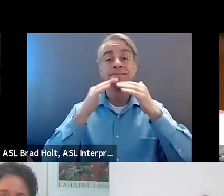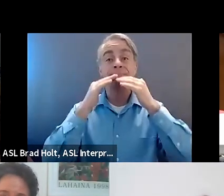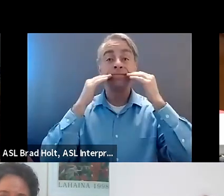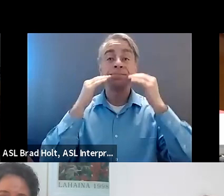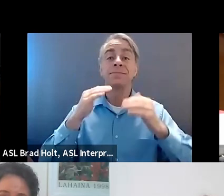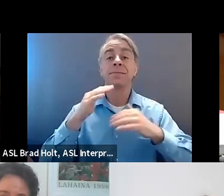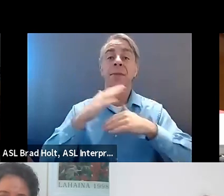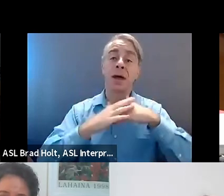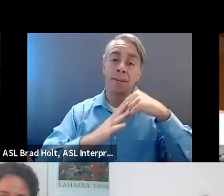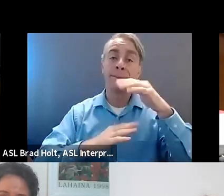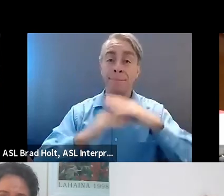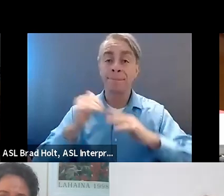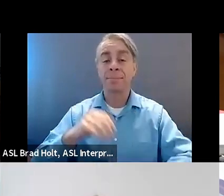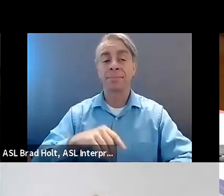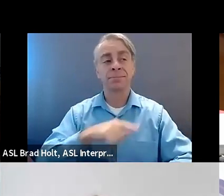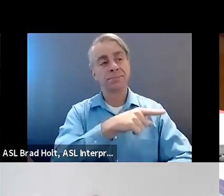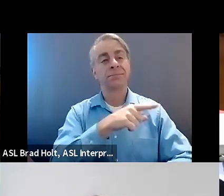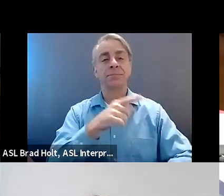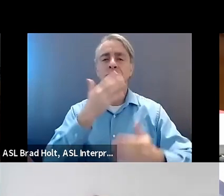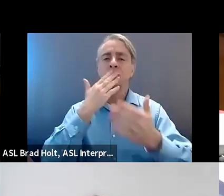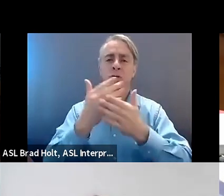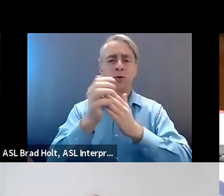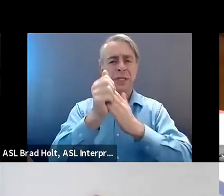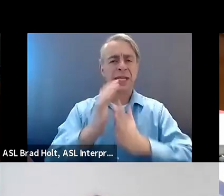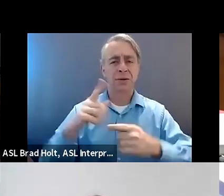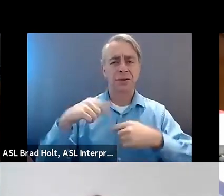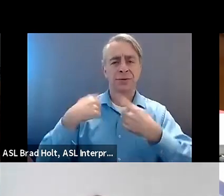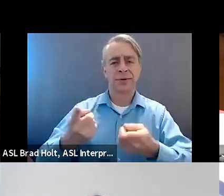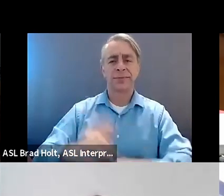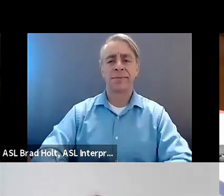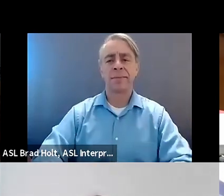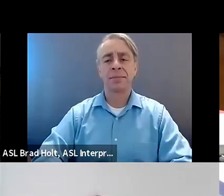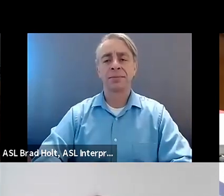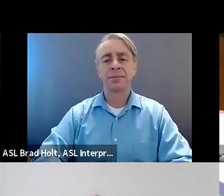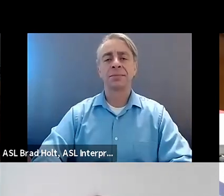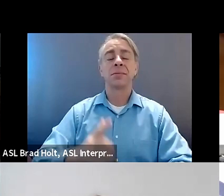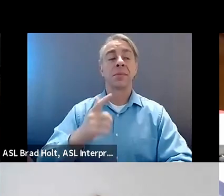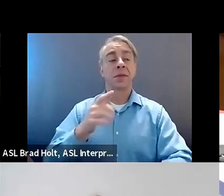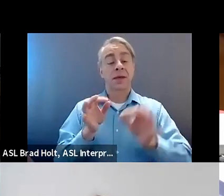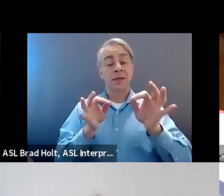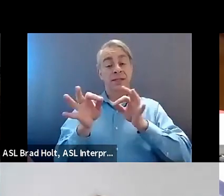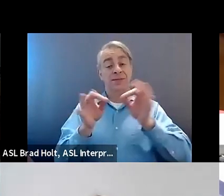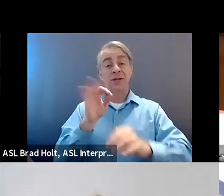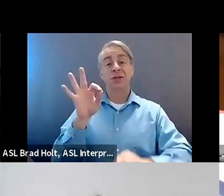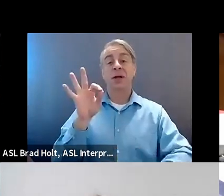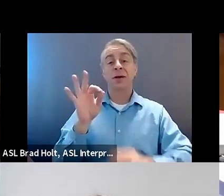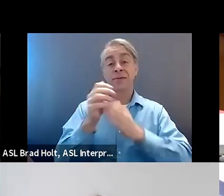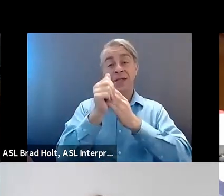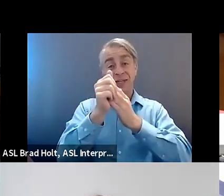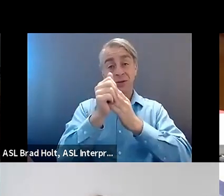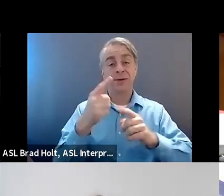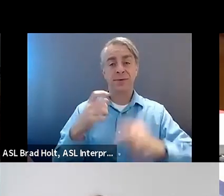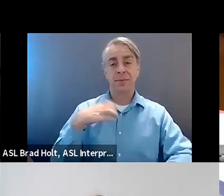that personifies your leadership. I'll close with the definition of leadership that Congressman Augustus Hawkins,